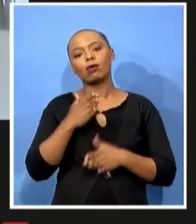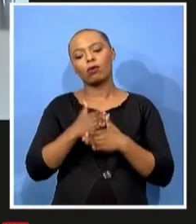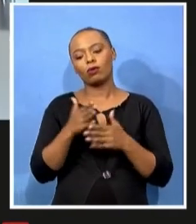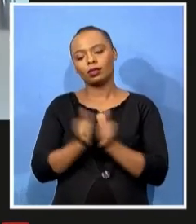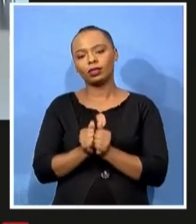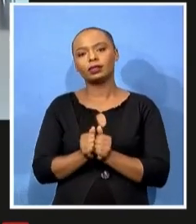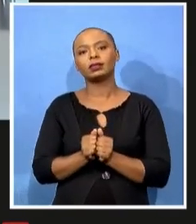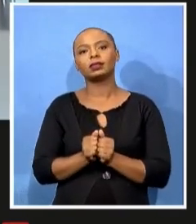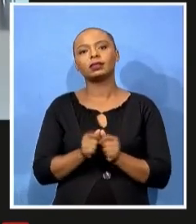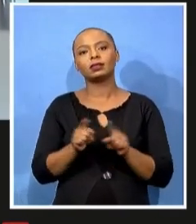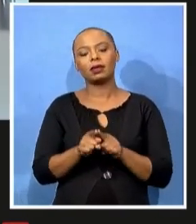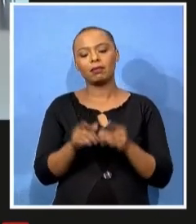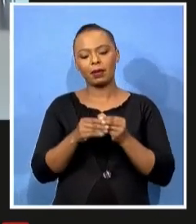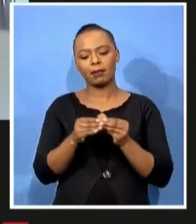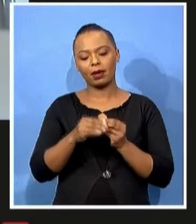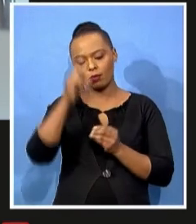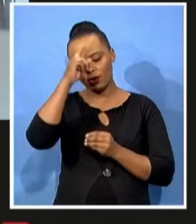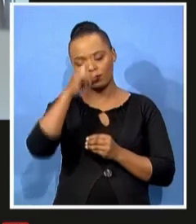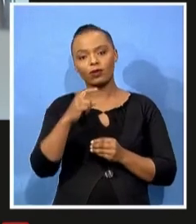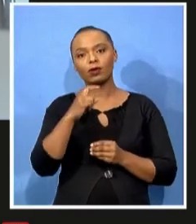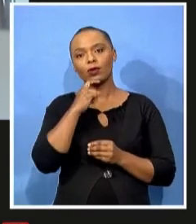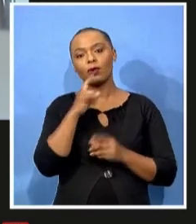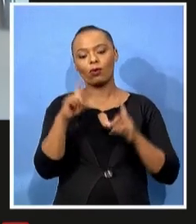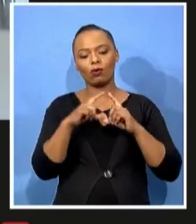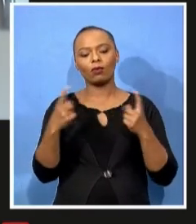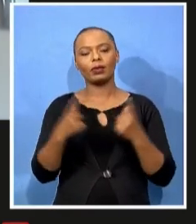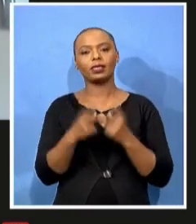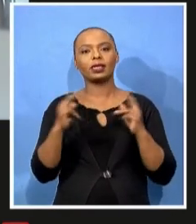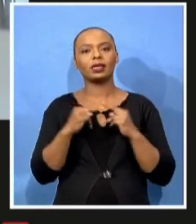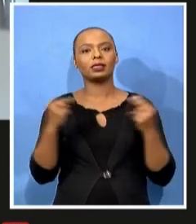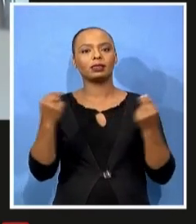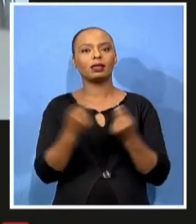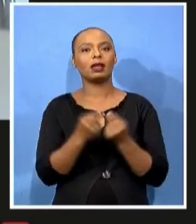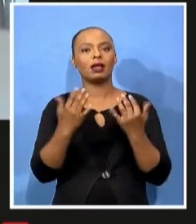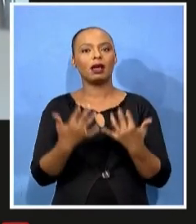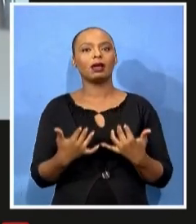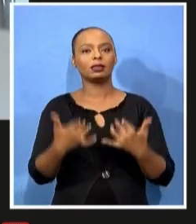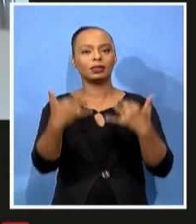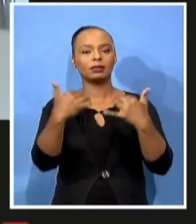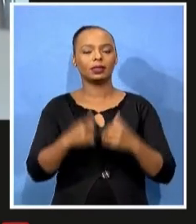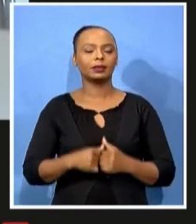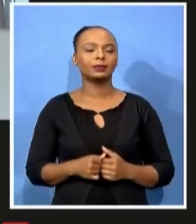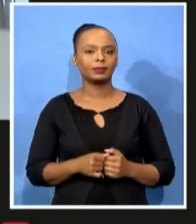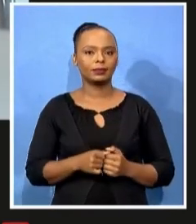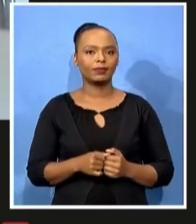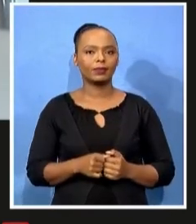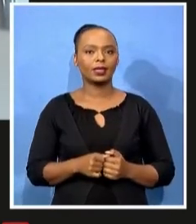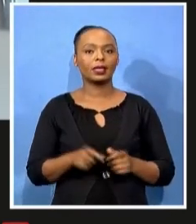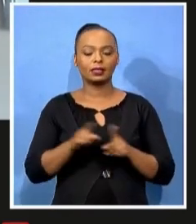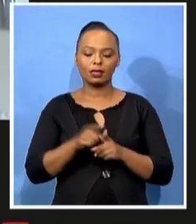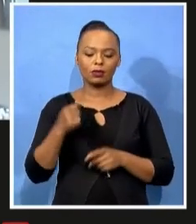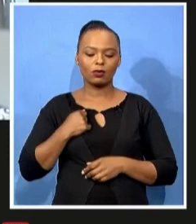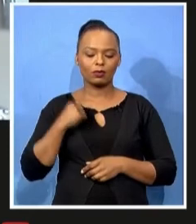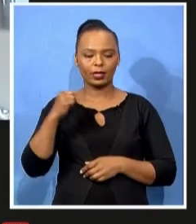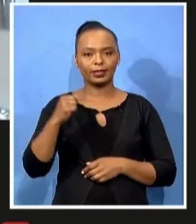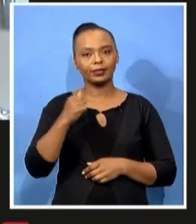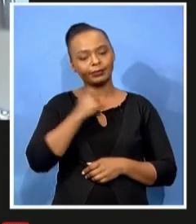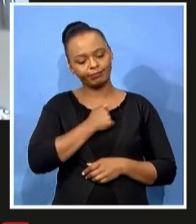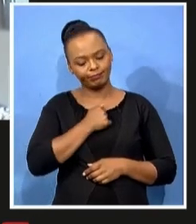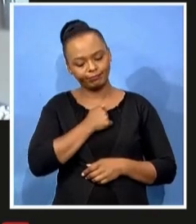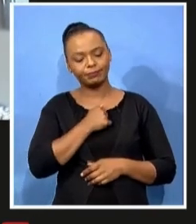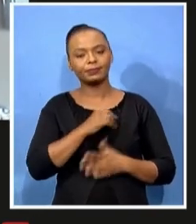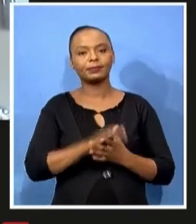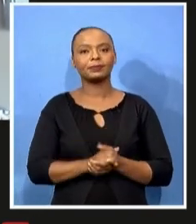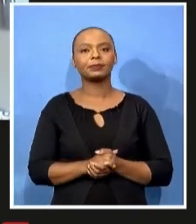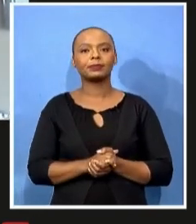well as comrades. I have also, there's a letter